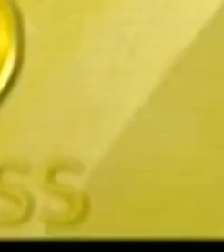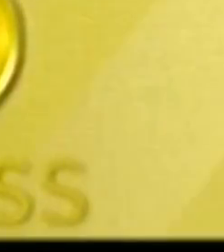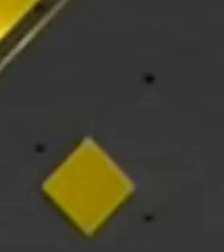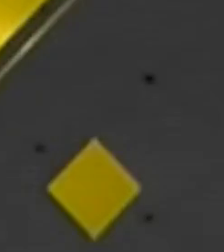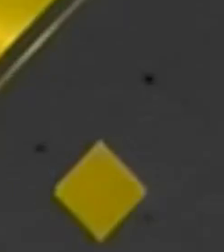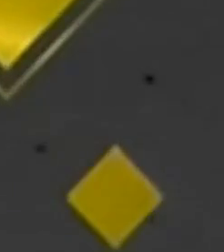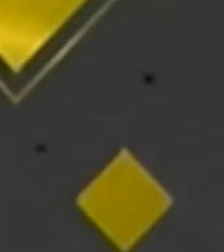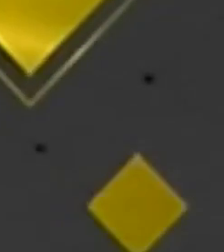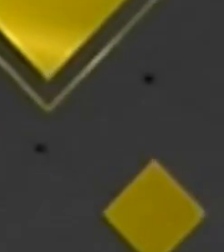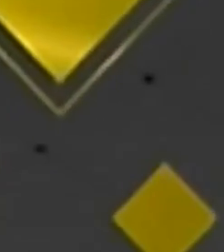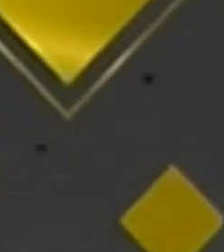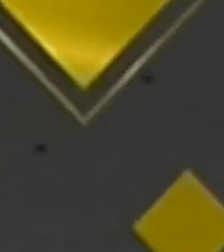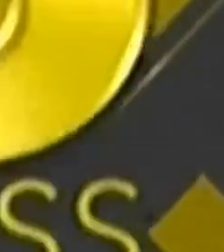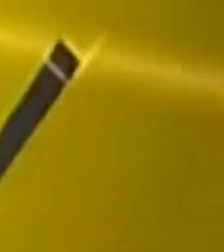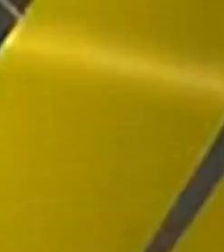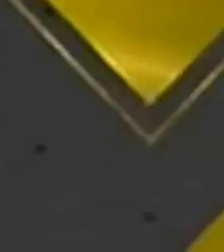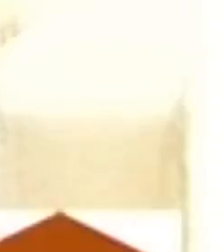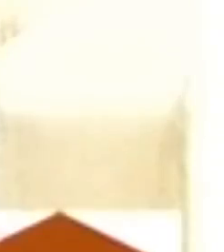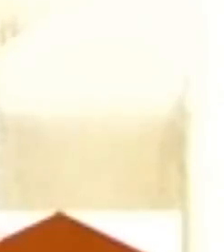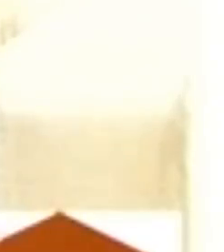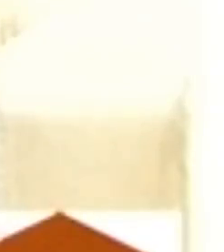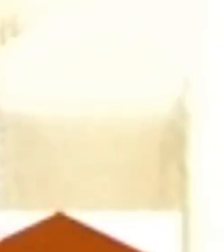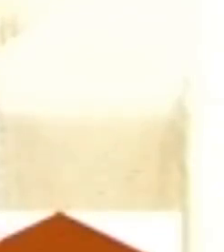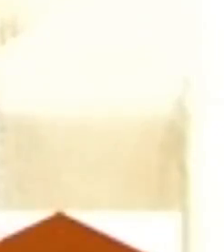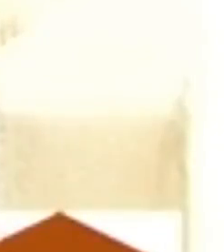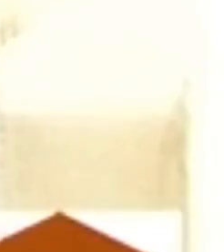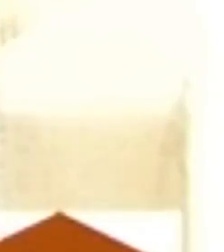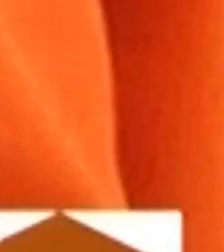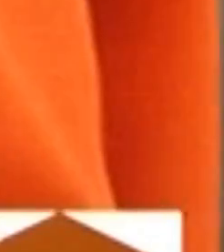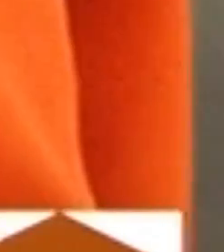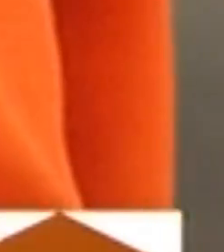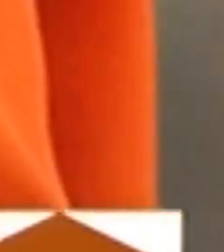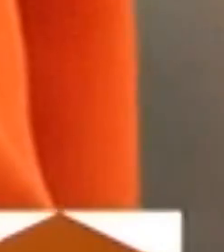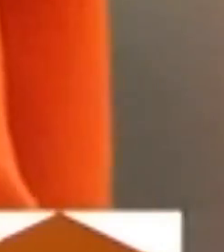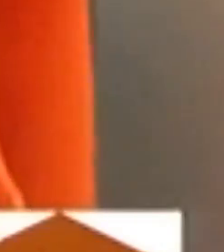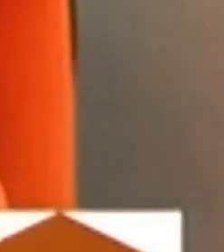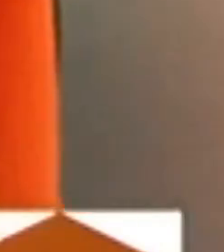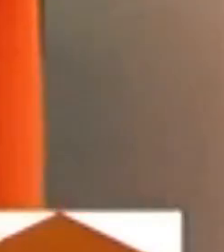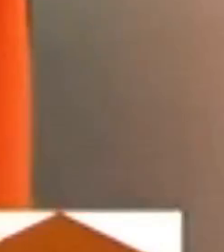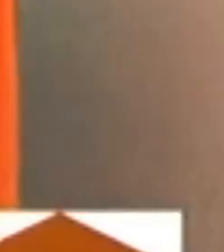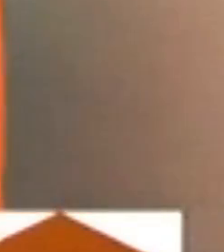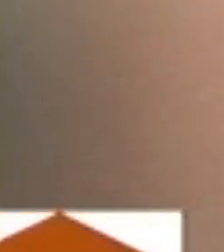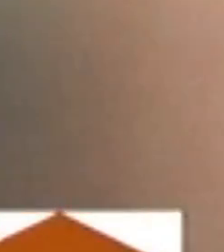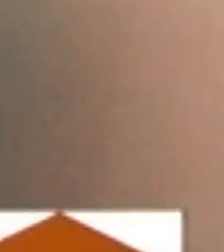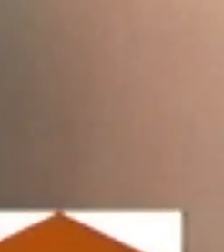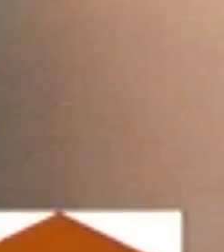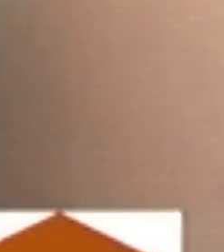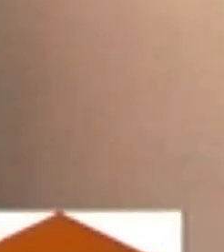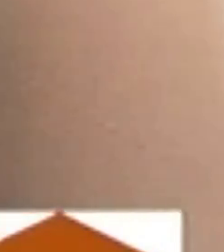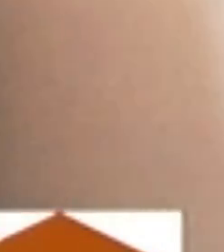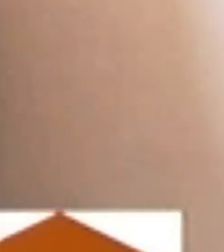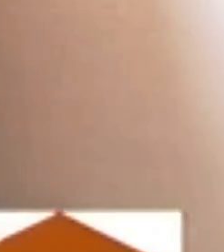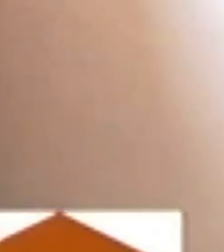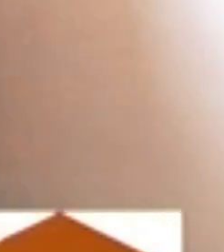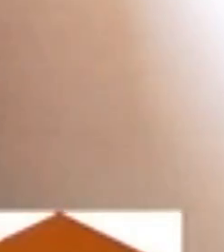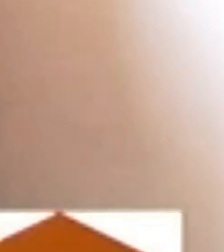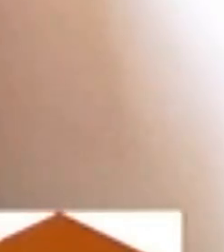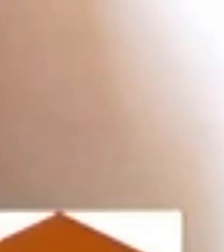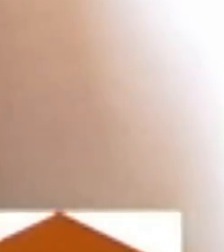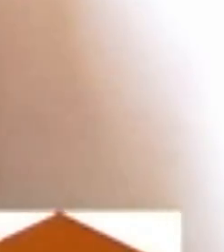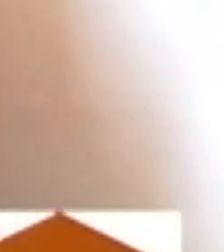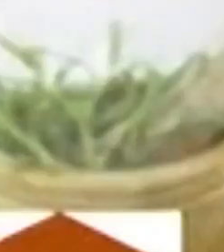This Thursday on Road to Success. My boss asked me when I was employed, if you weren't